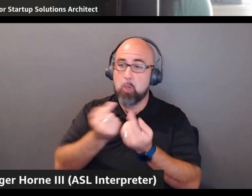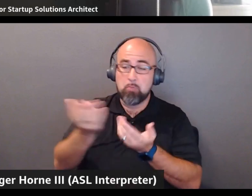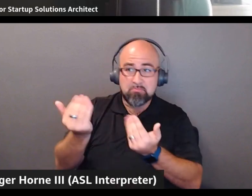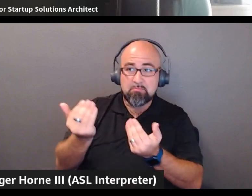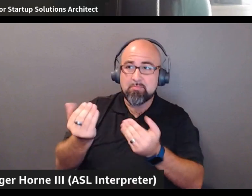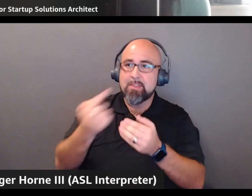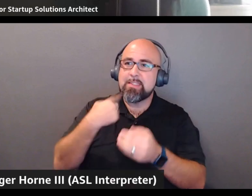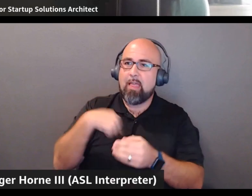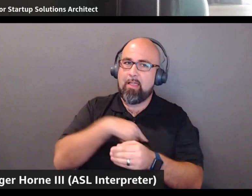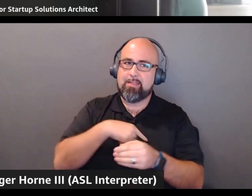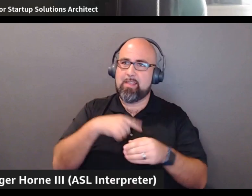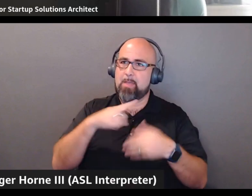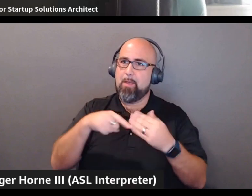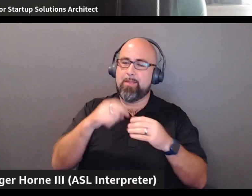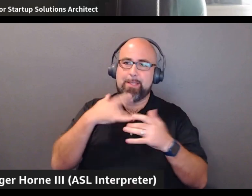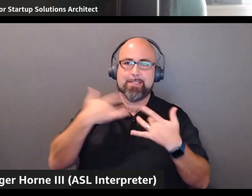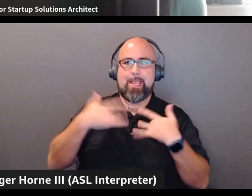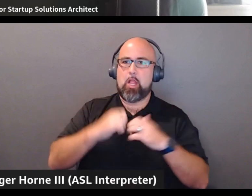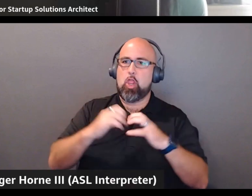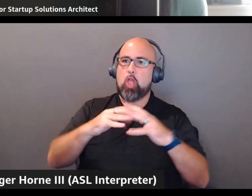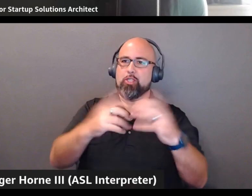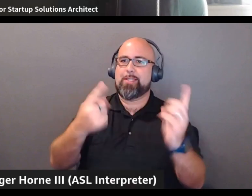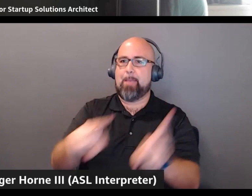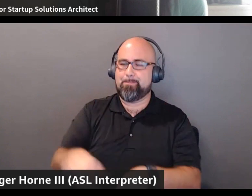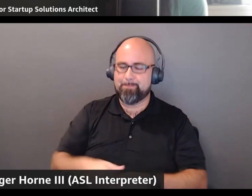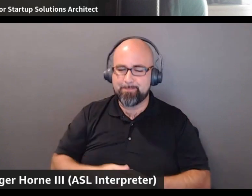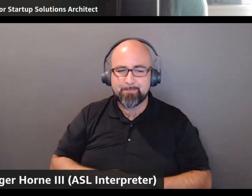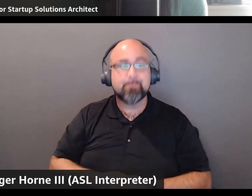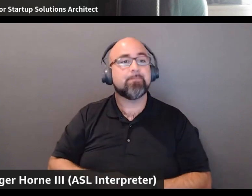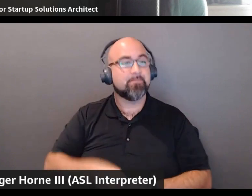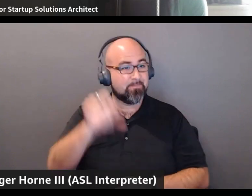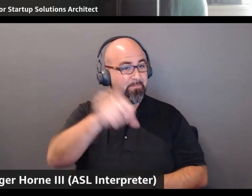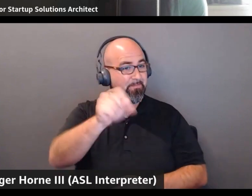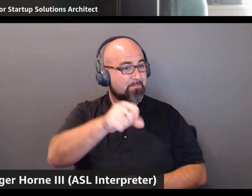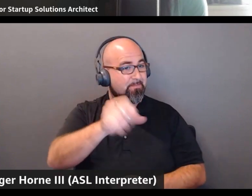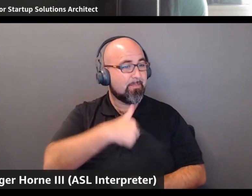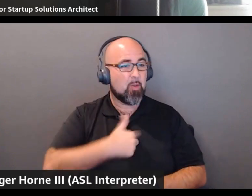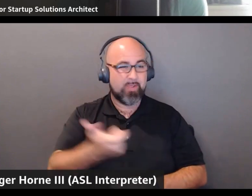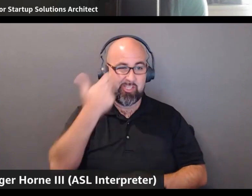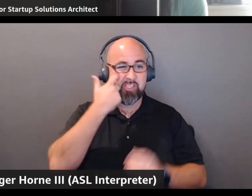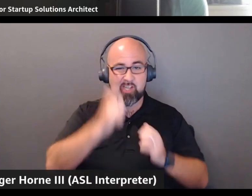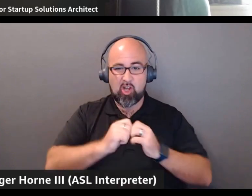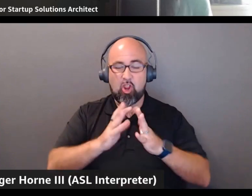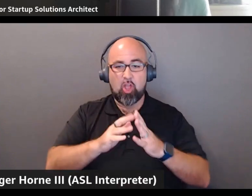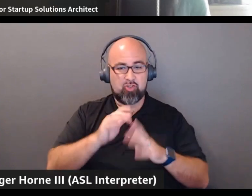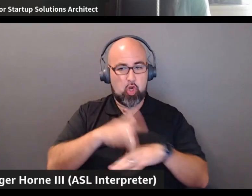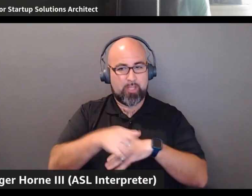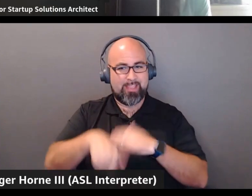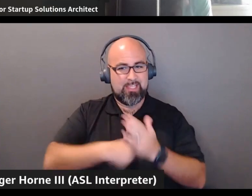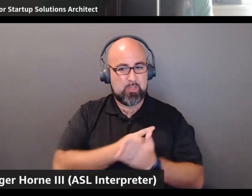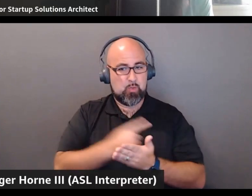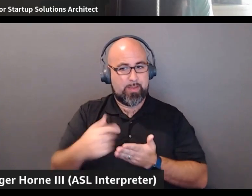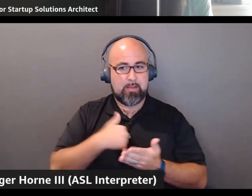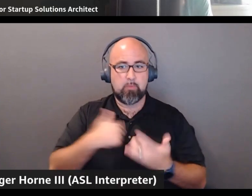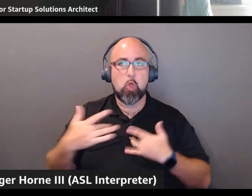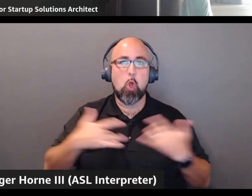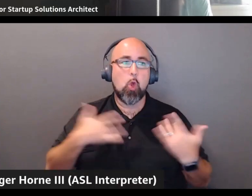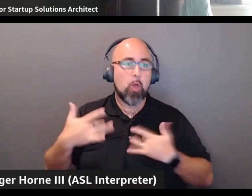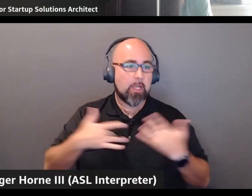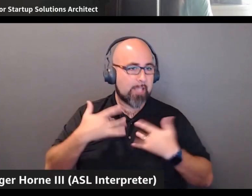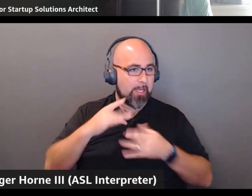the exciting launches that you have. Yeah, we just had a launch earlier this week, which I'm so excited